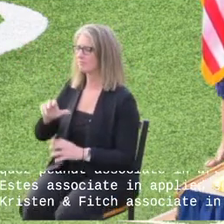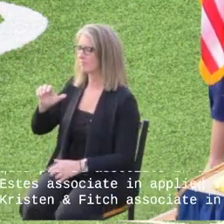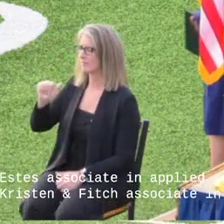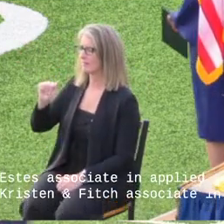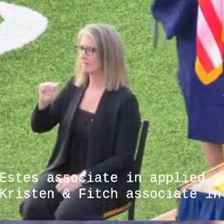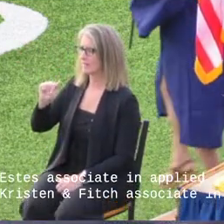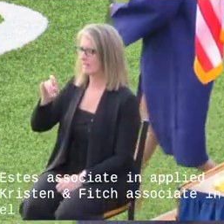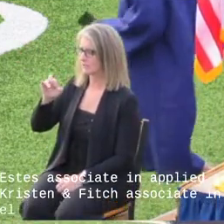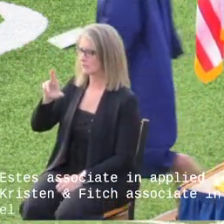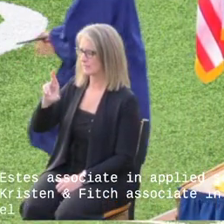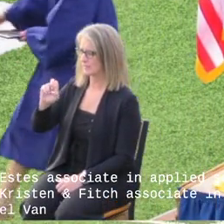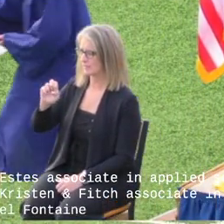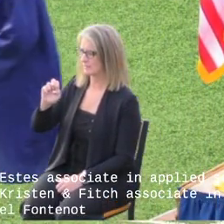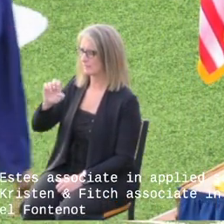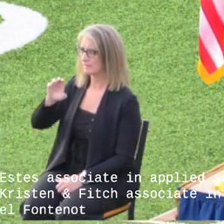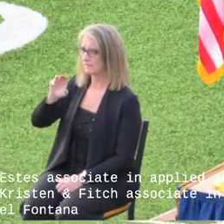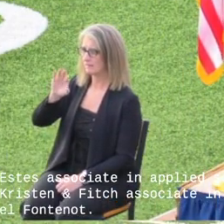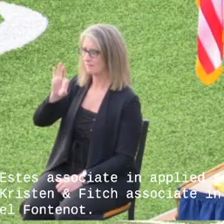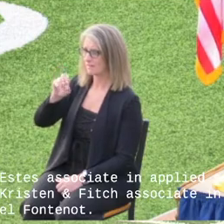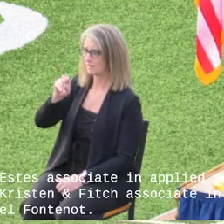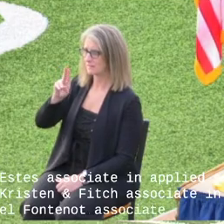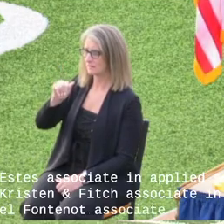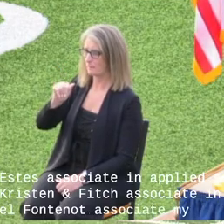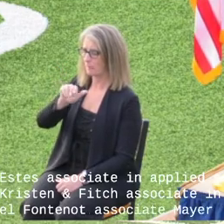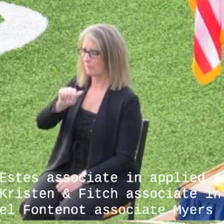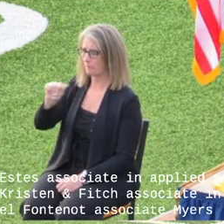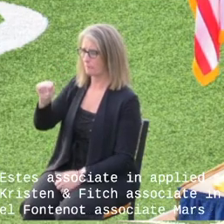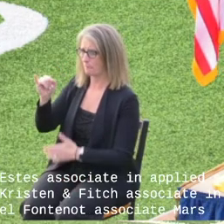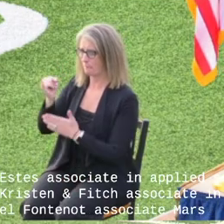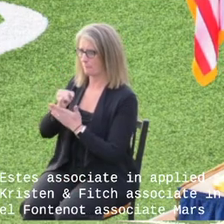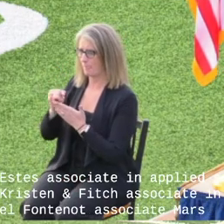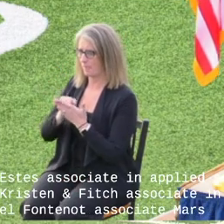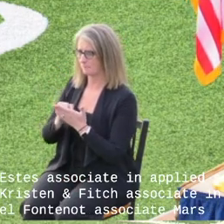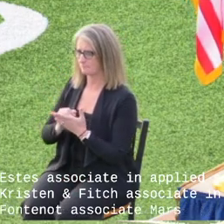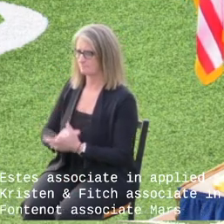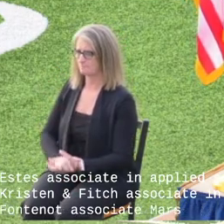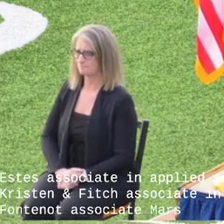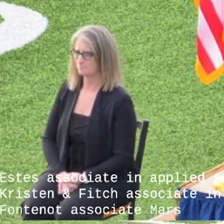Kendrick Michael Fontenot, Associate in Arts.